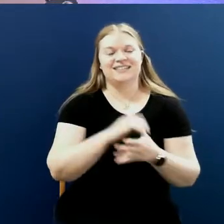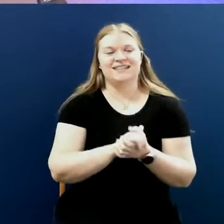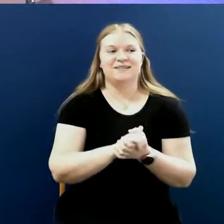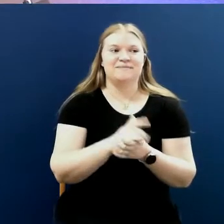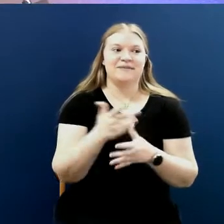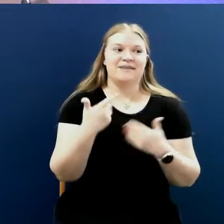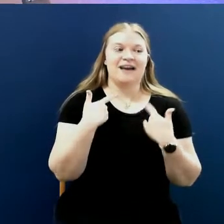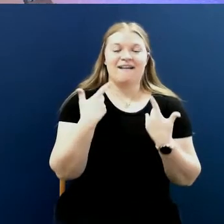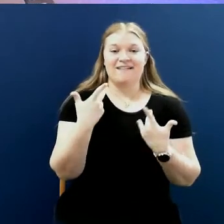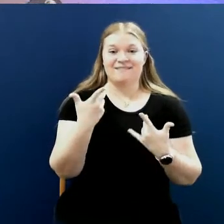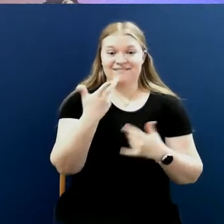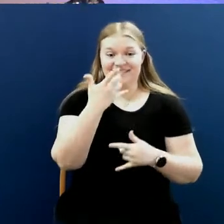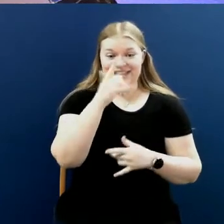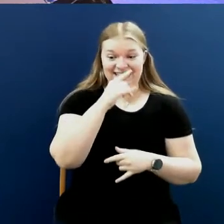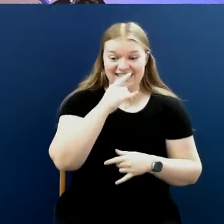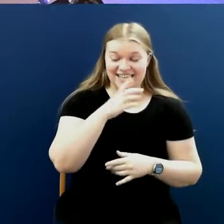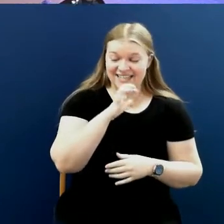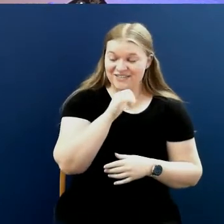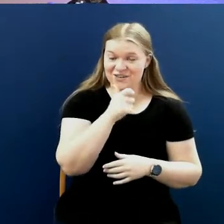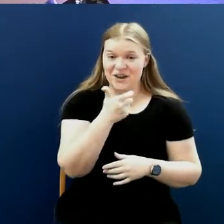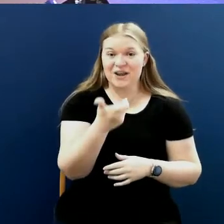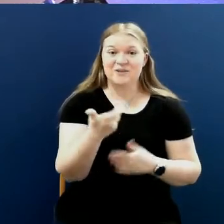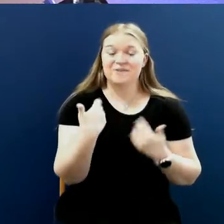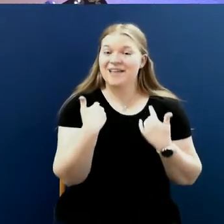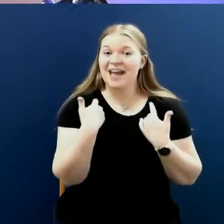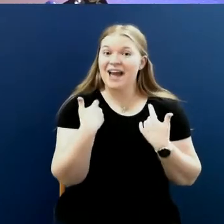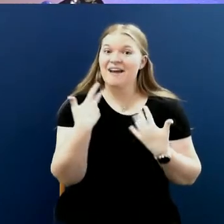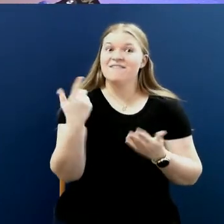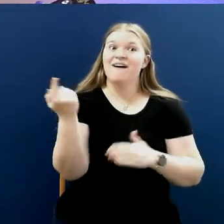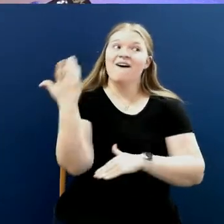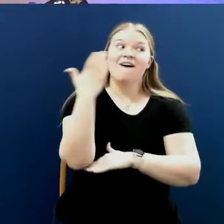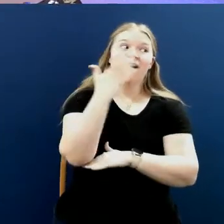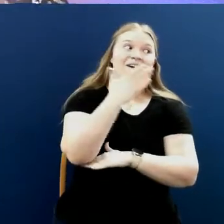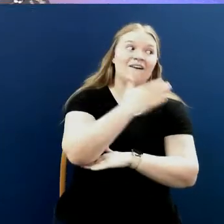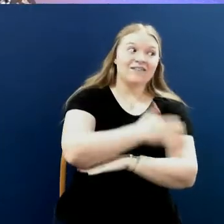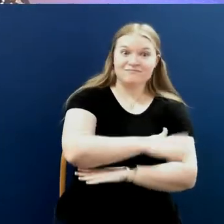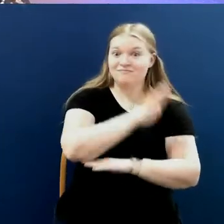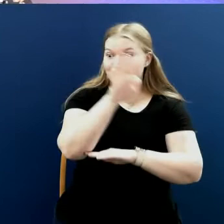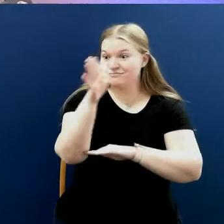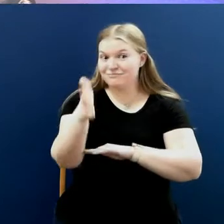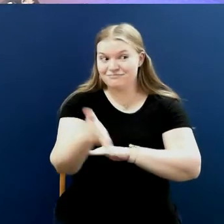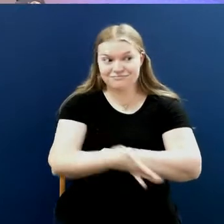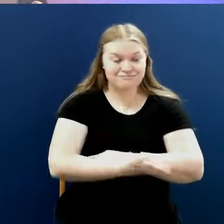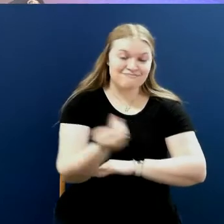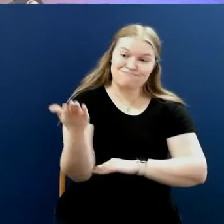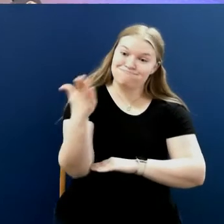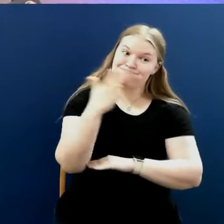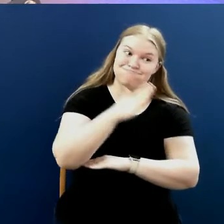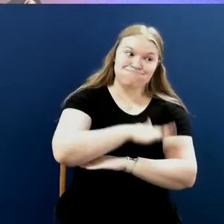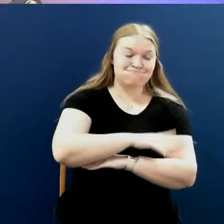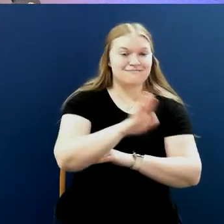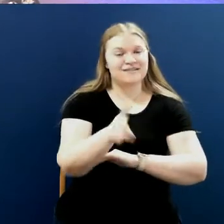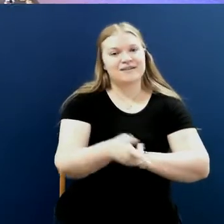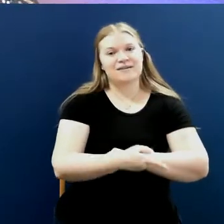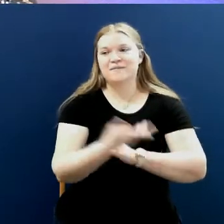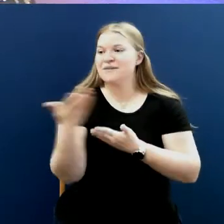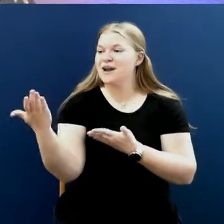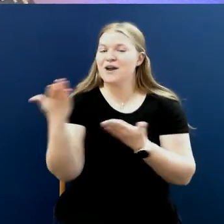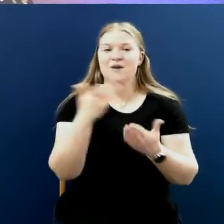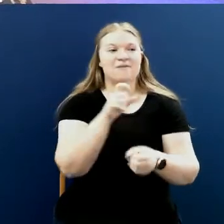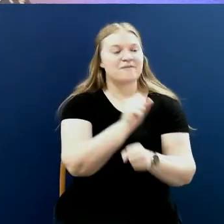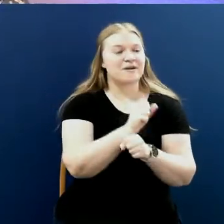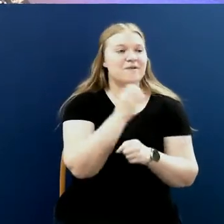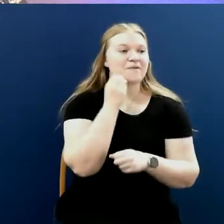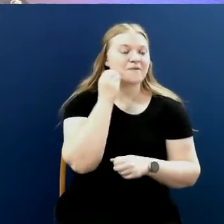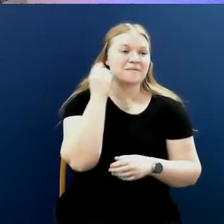have kids in the house that normally you wouldn't have all day, every day. Maybe you've been bringing all your work home. I know many who